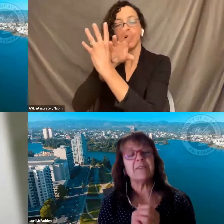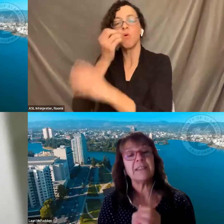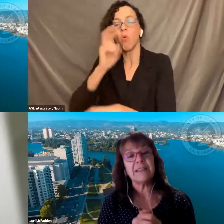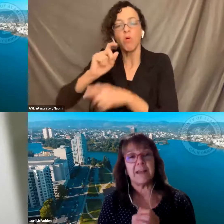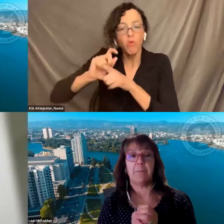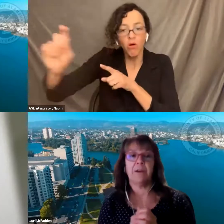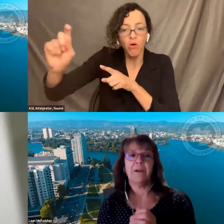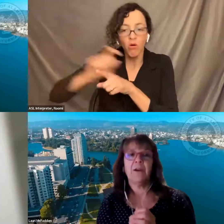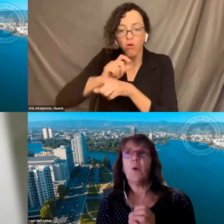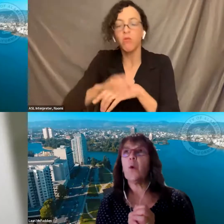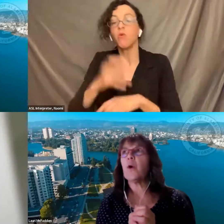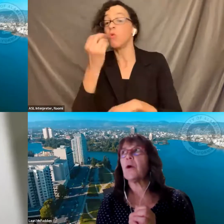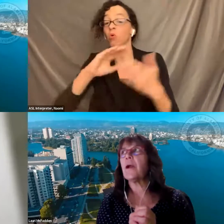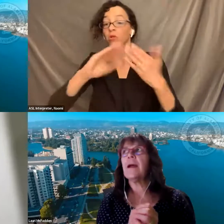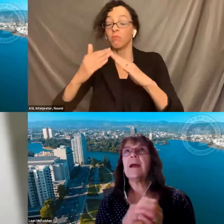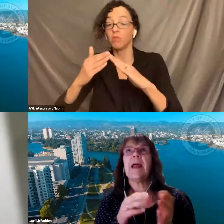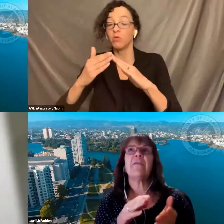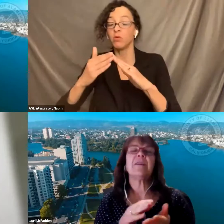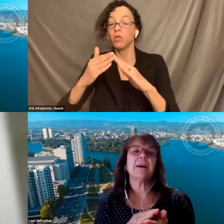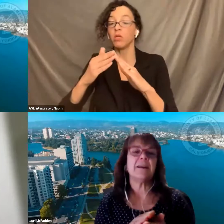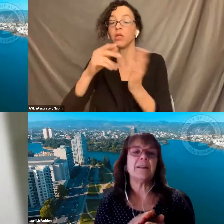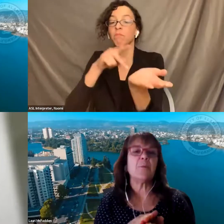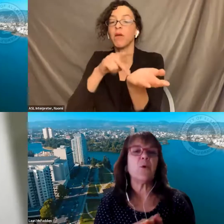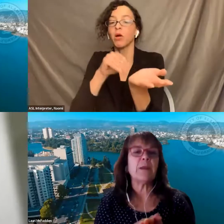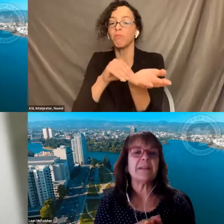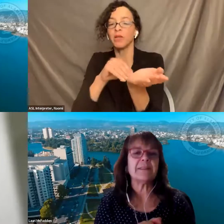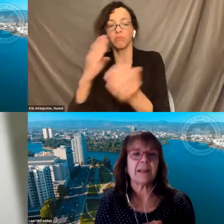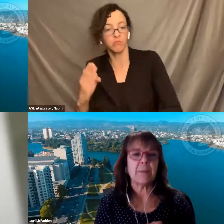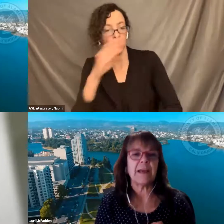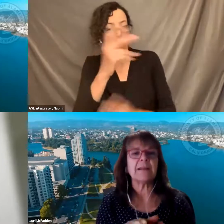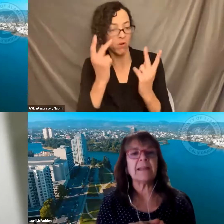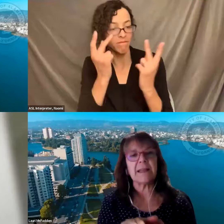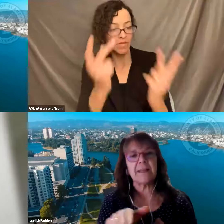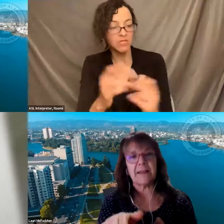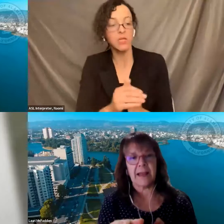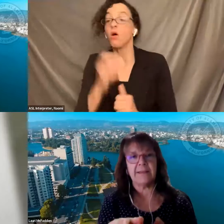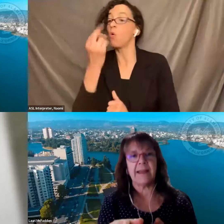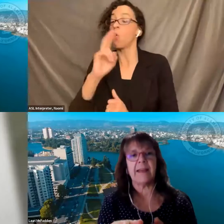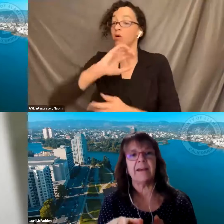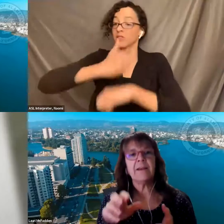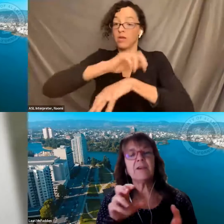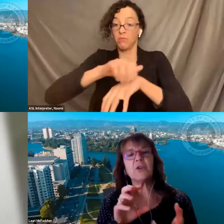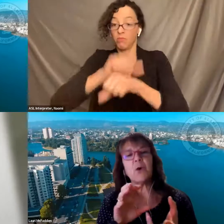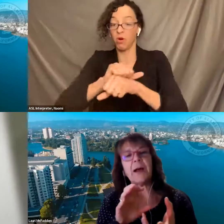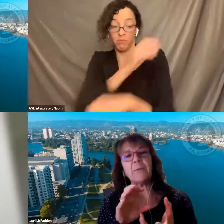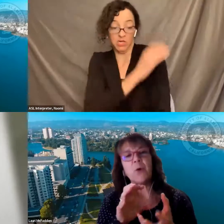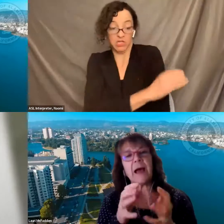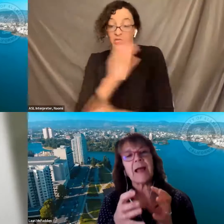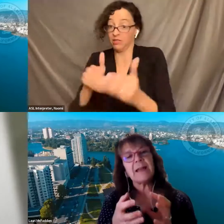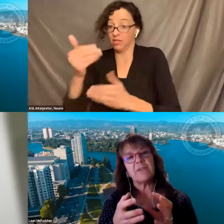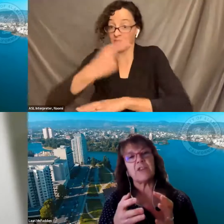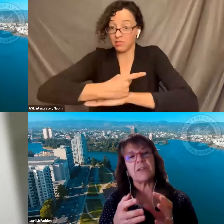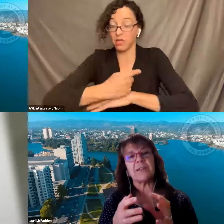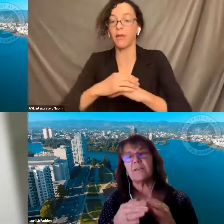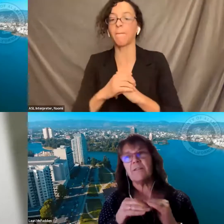paramedic visit them, or having an appointment set up at a clinic the next day. So what